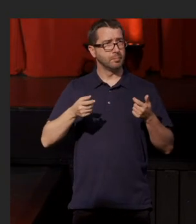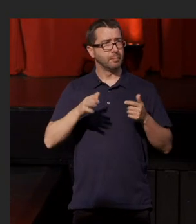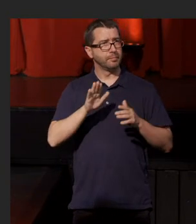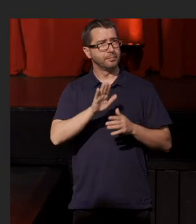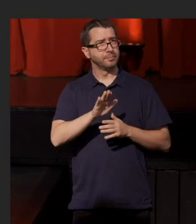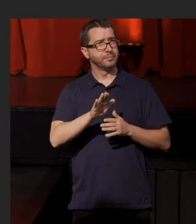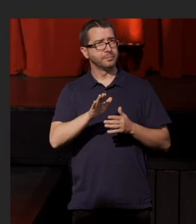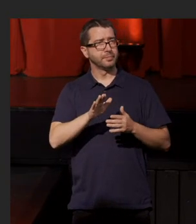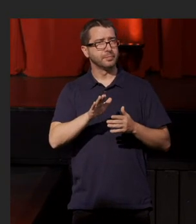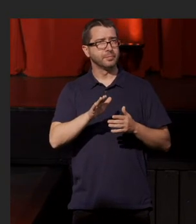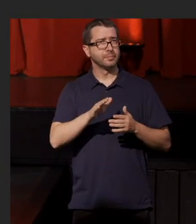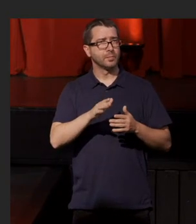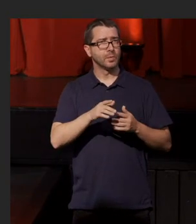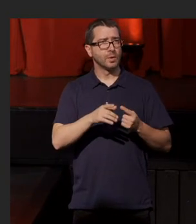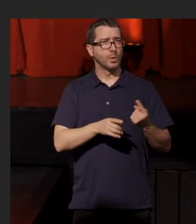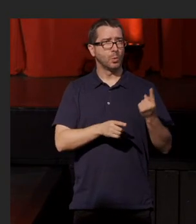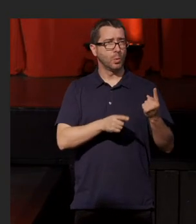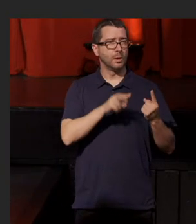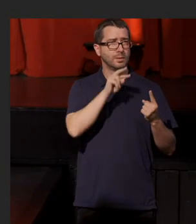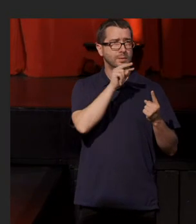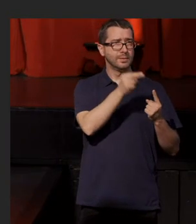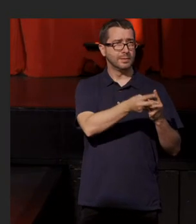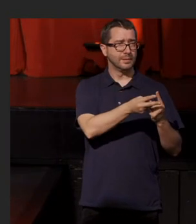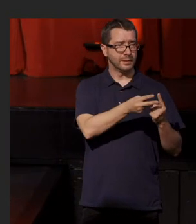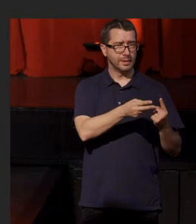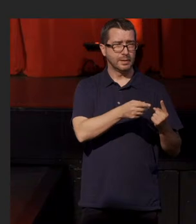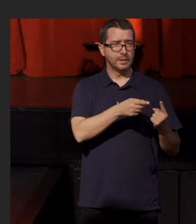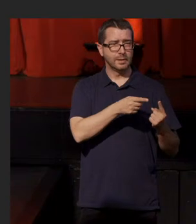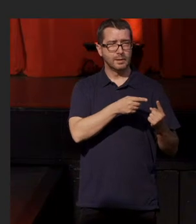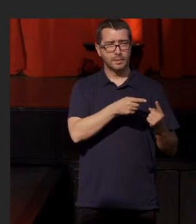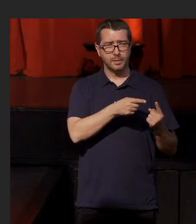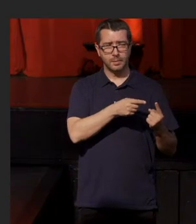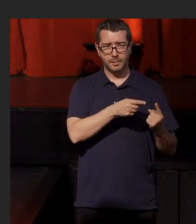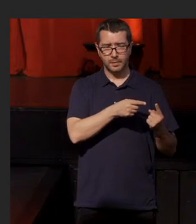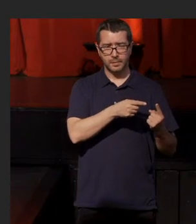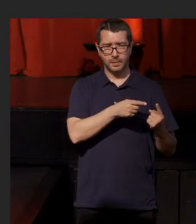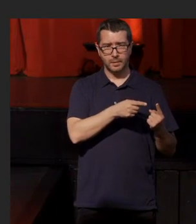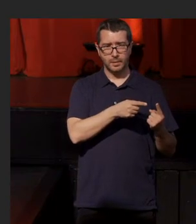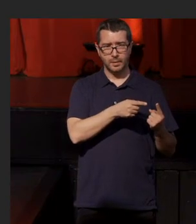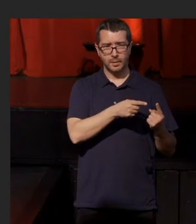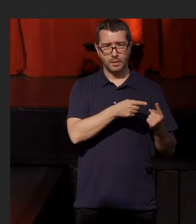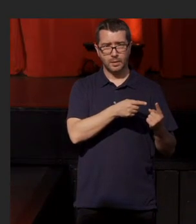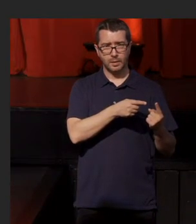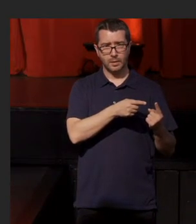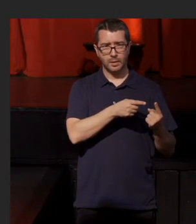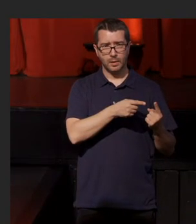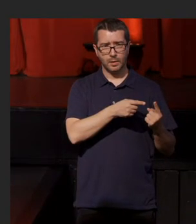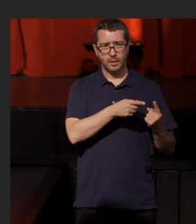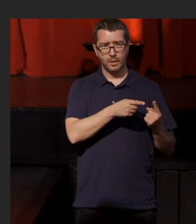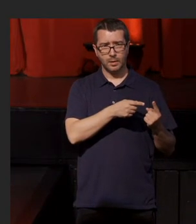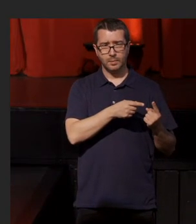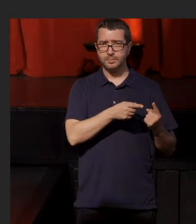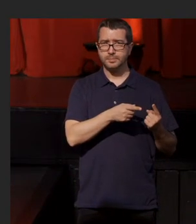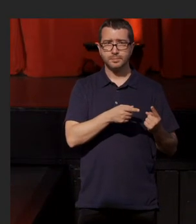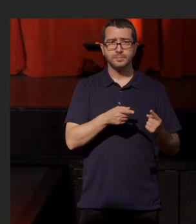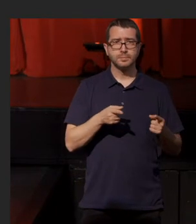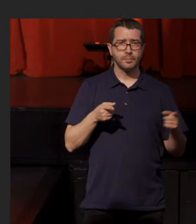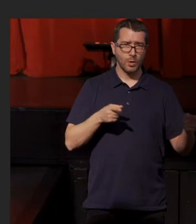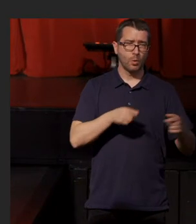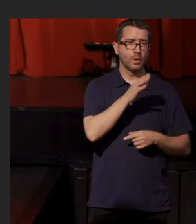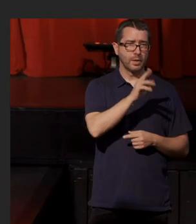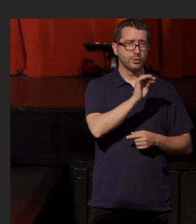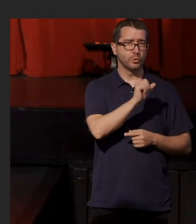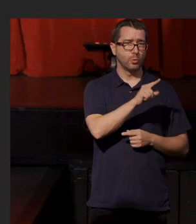in which one side is claiming that the best of what is knowable is X and the other side is saying the best of what is knowable is Y. And